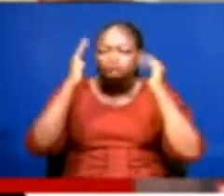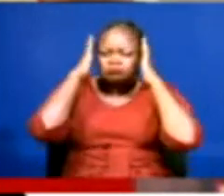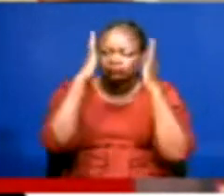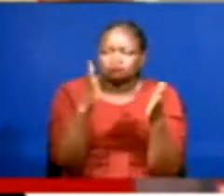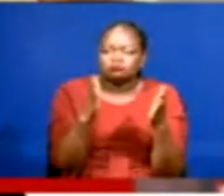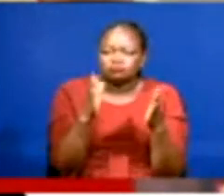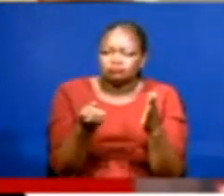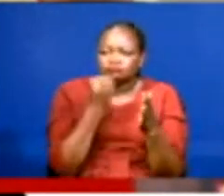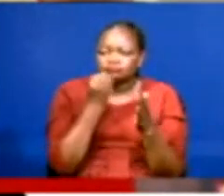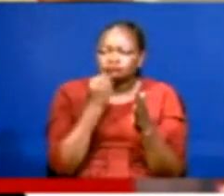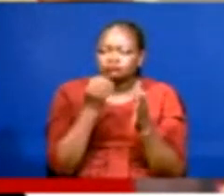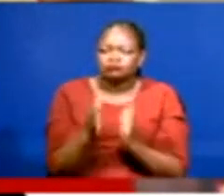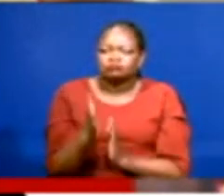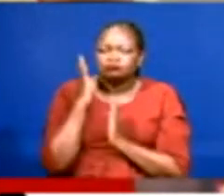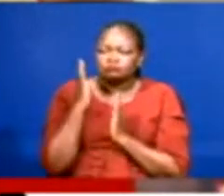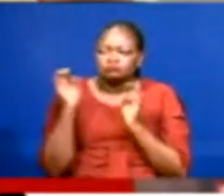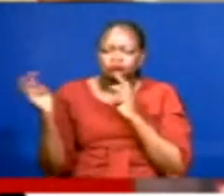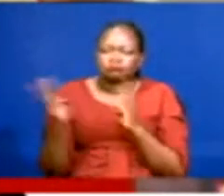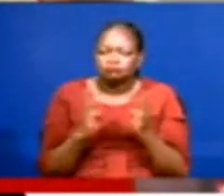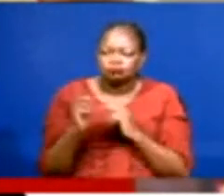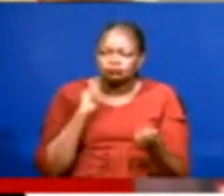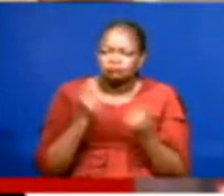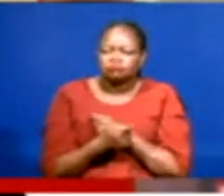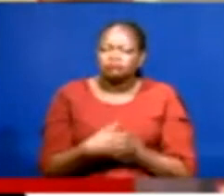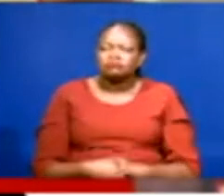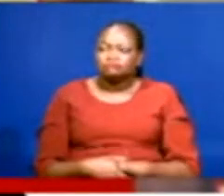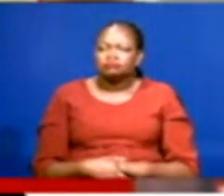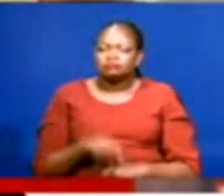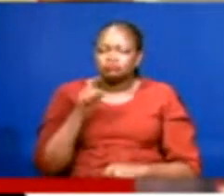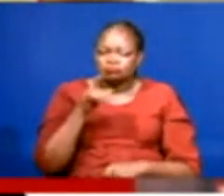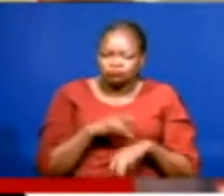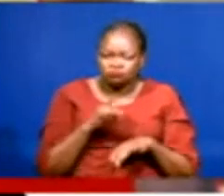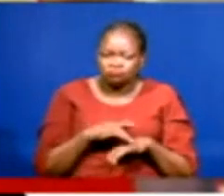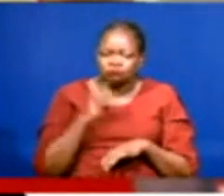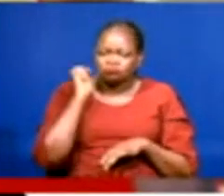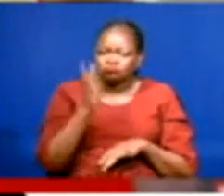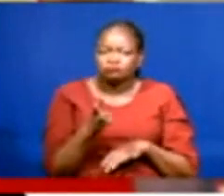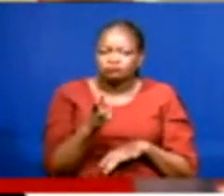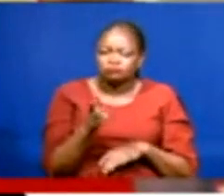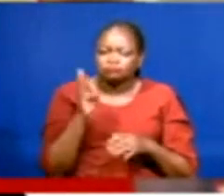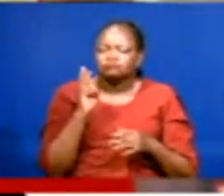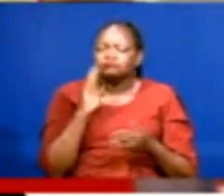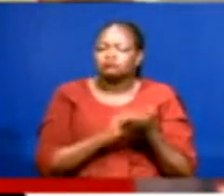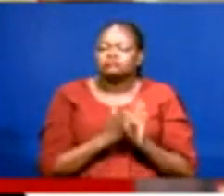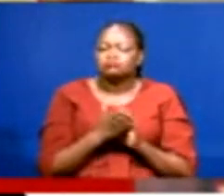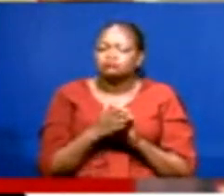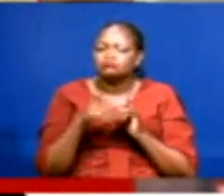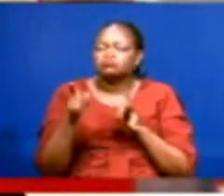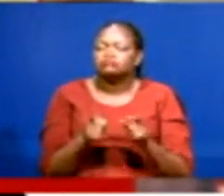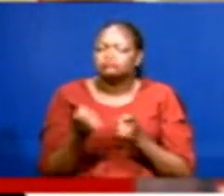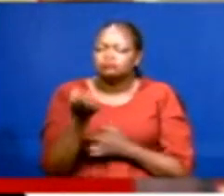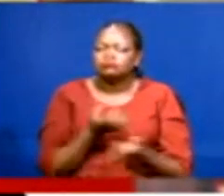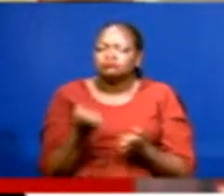food security and climate change. This effect will become dominant in